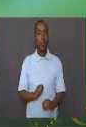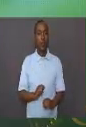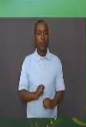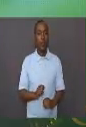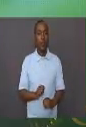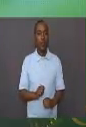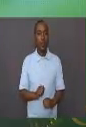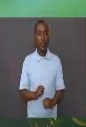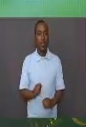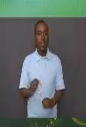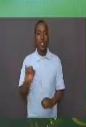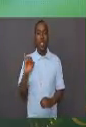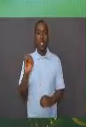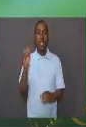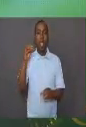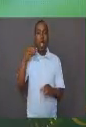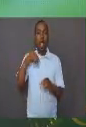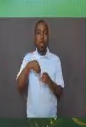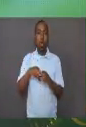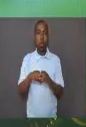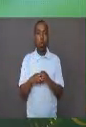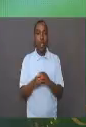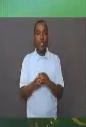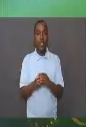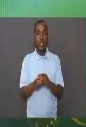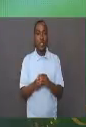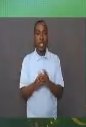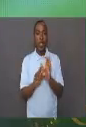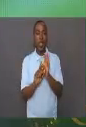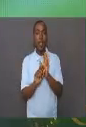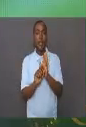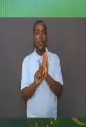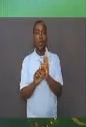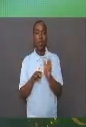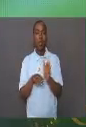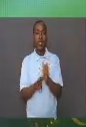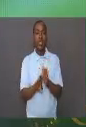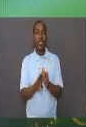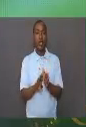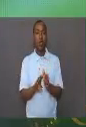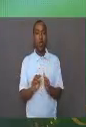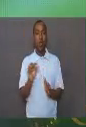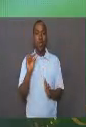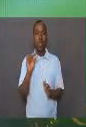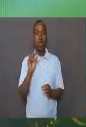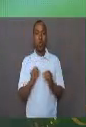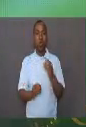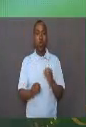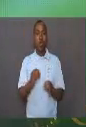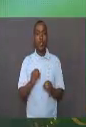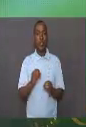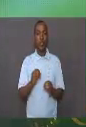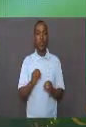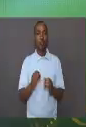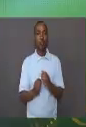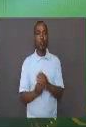the inoculating loop into a sample of the bacteria or microorganism you want